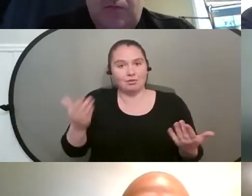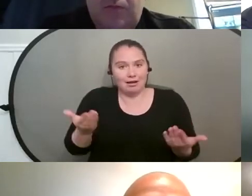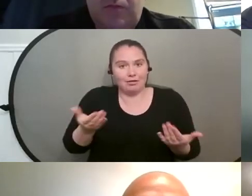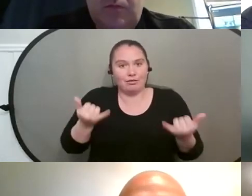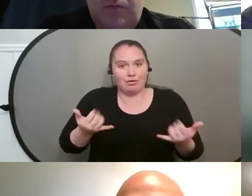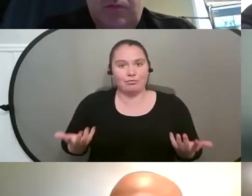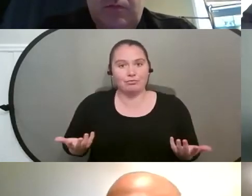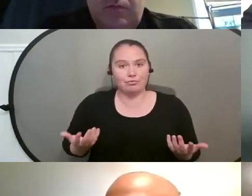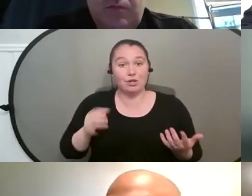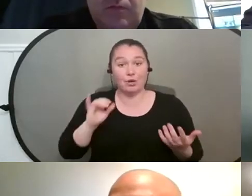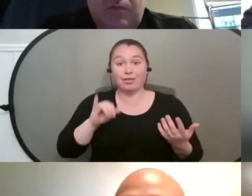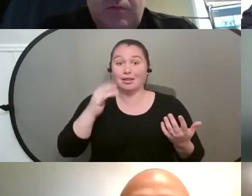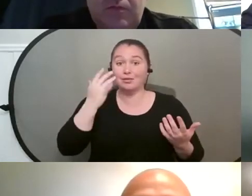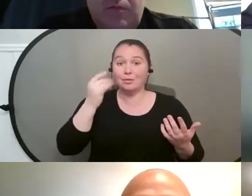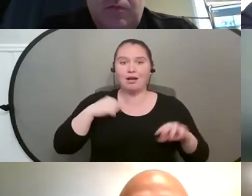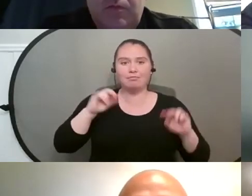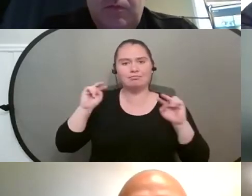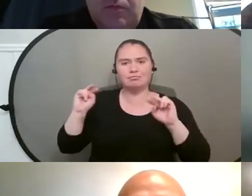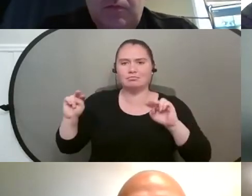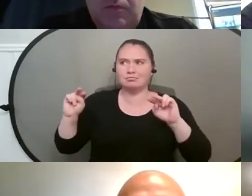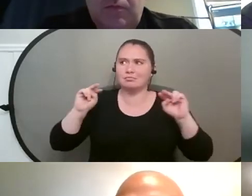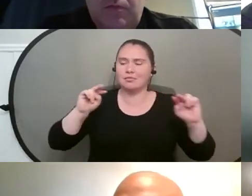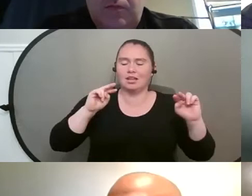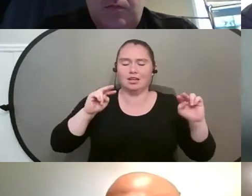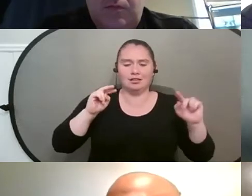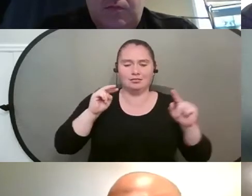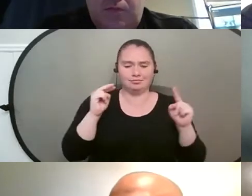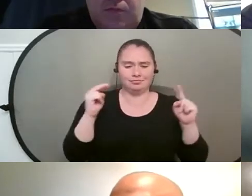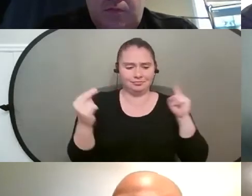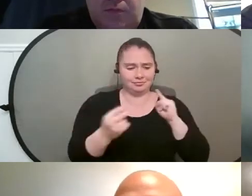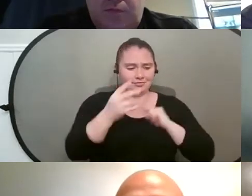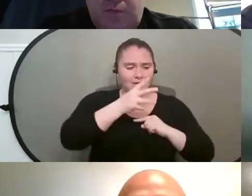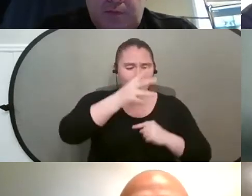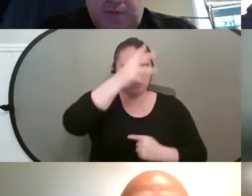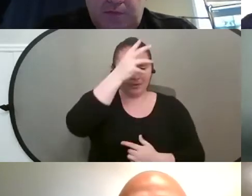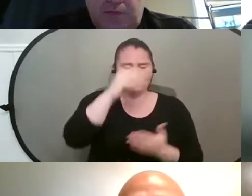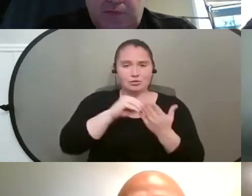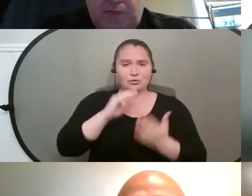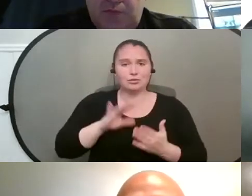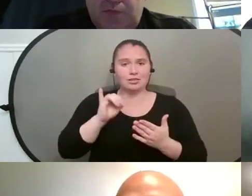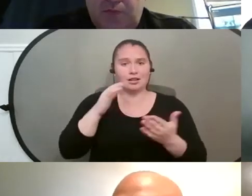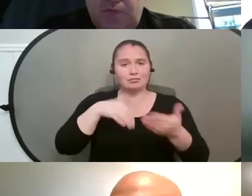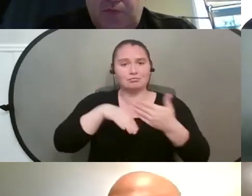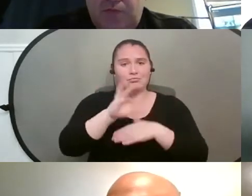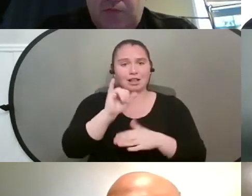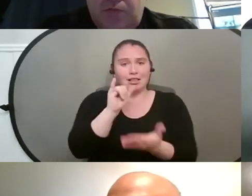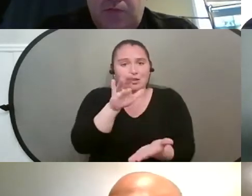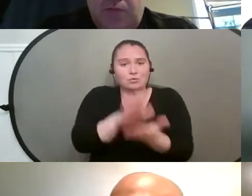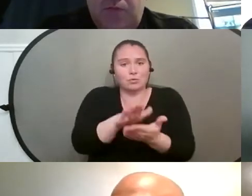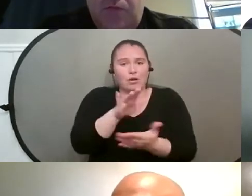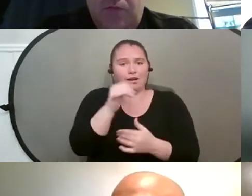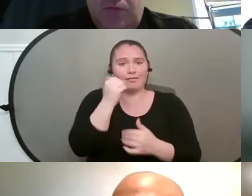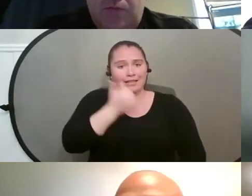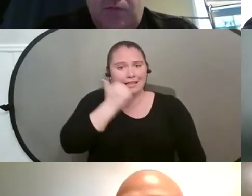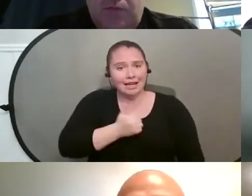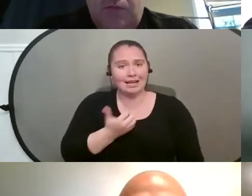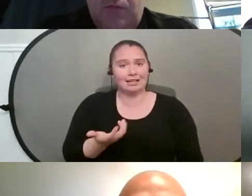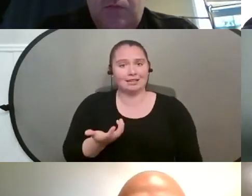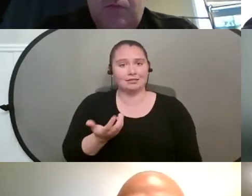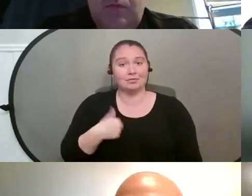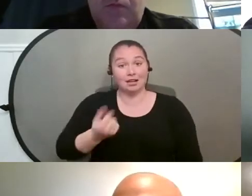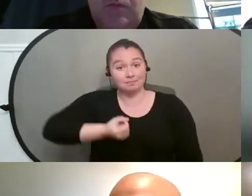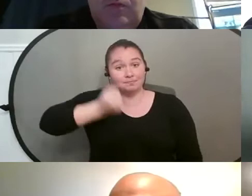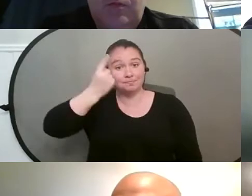what I'm looking at. So I look at the parents and the students who go into the school every day. And I understand the need